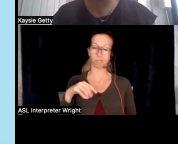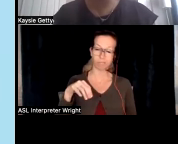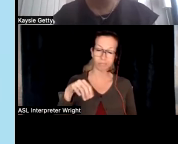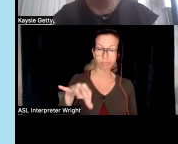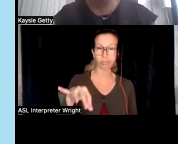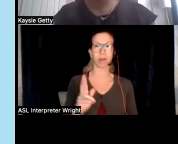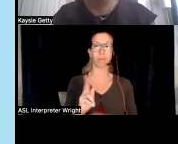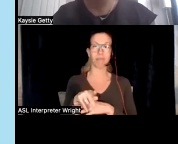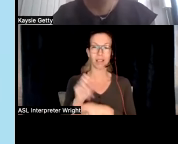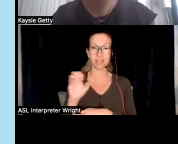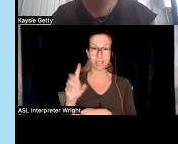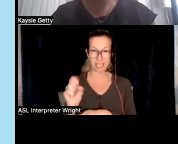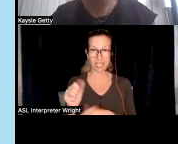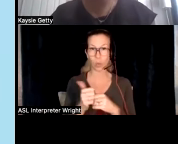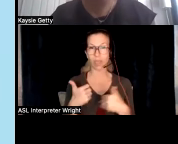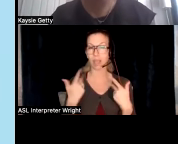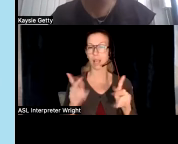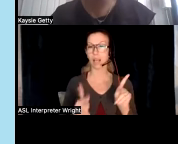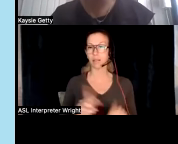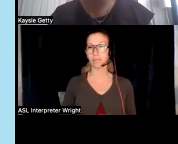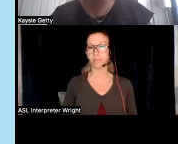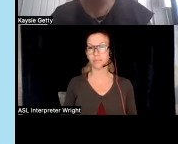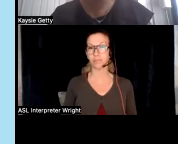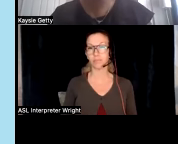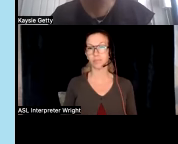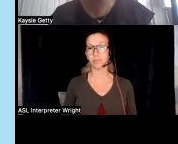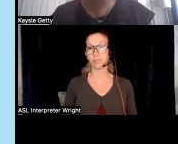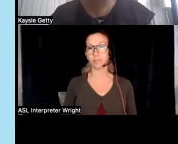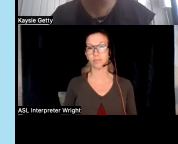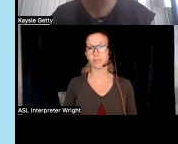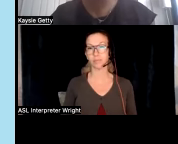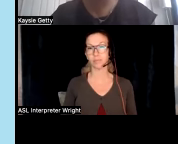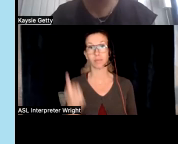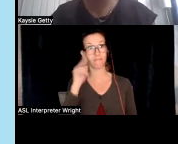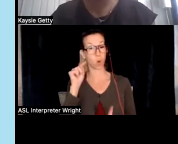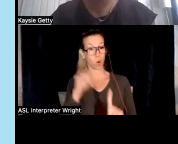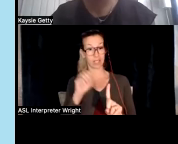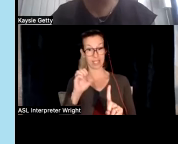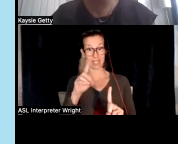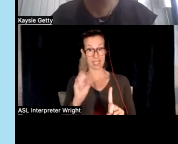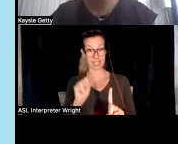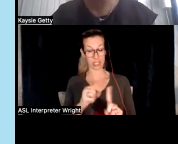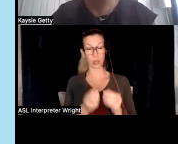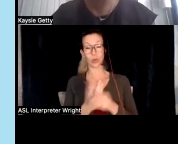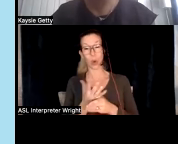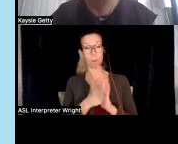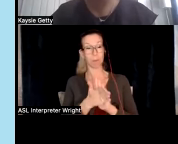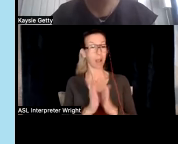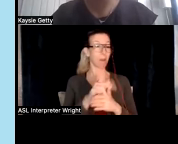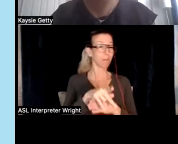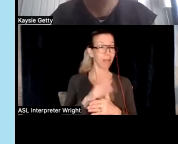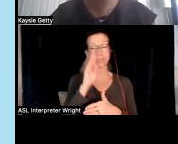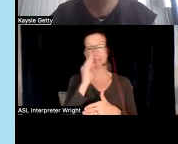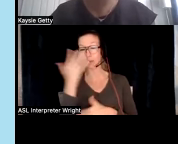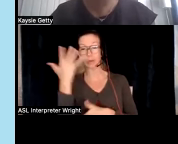people, right? However, but in order for seeds to grow into plants or into flowers, whatever, or into